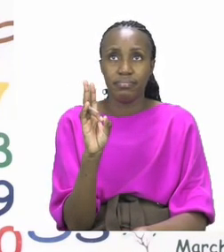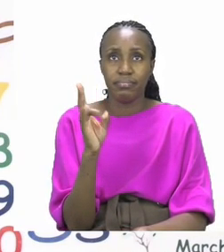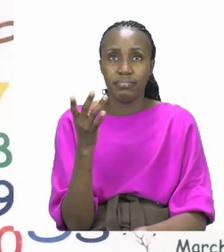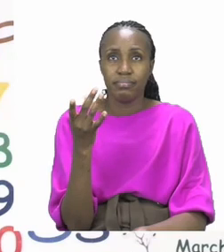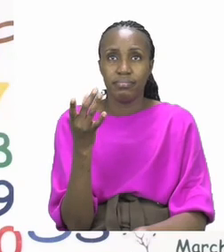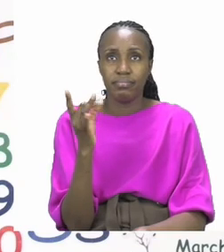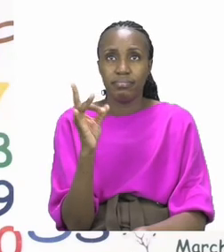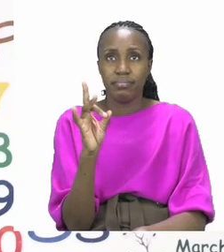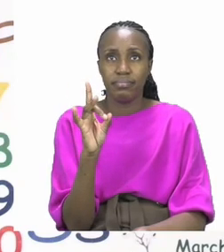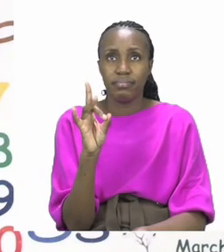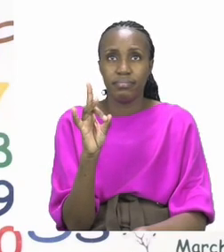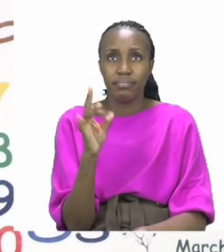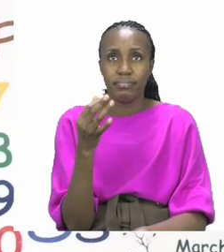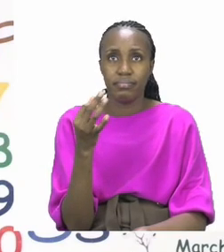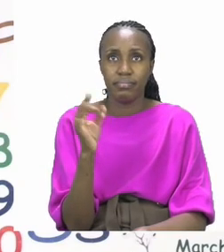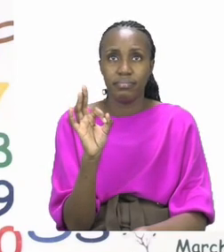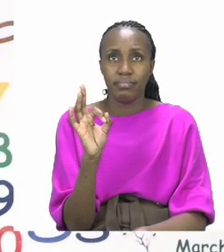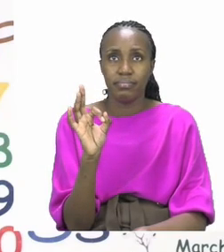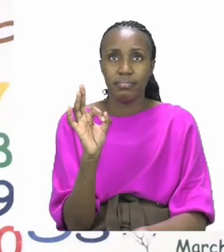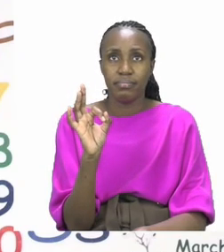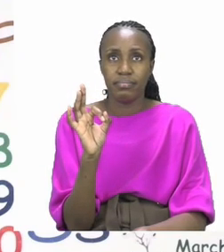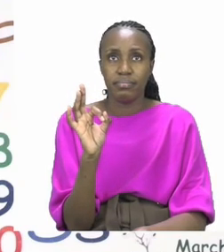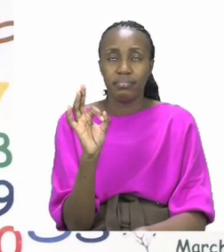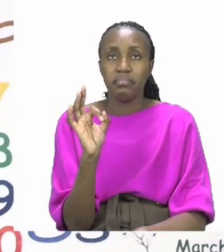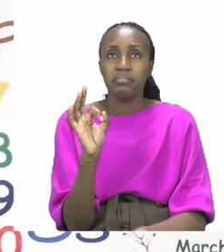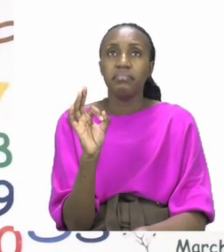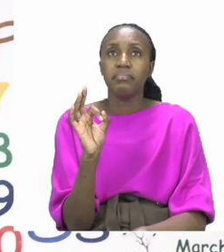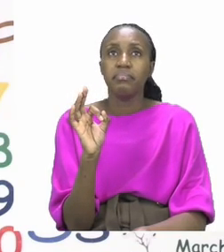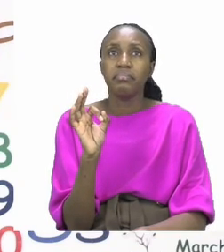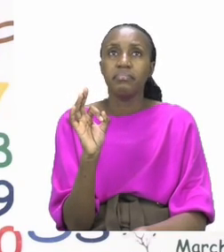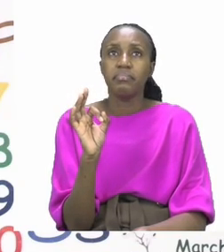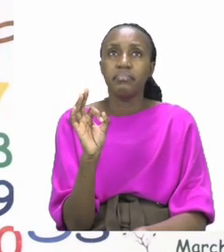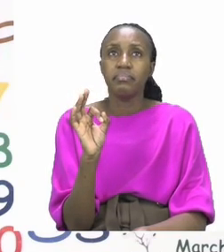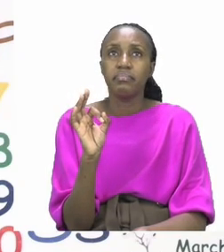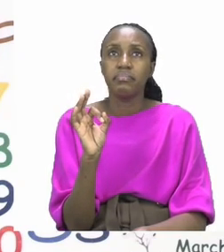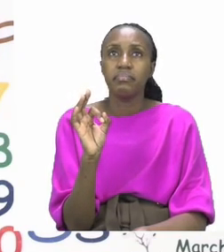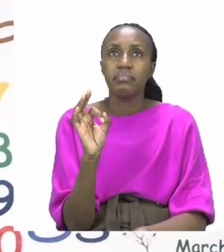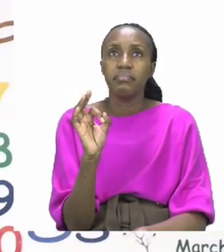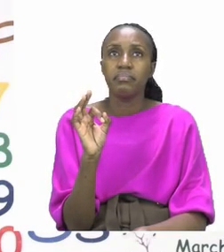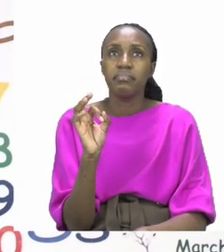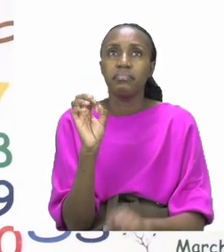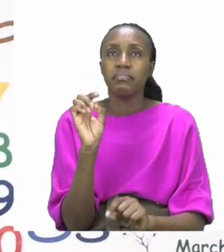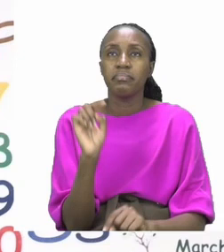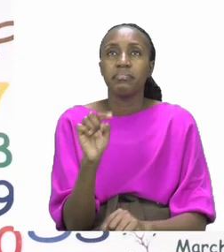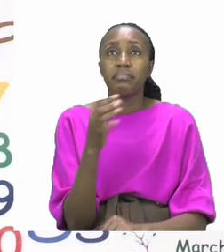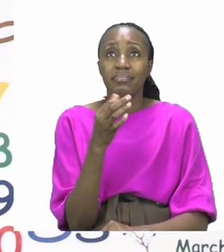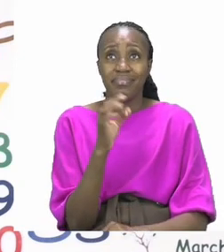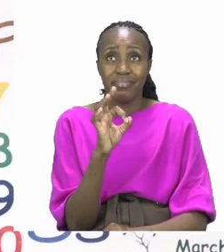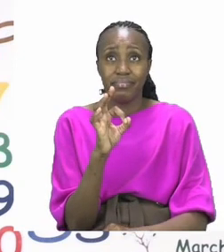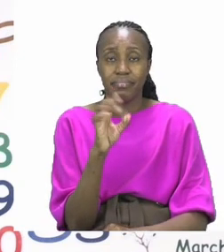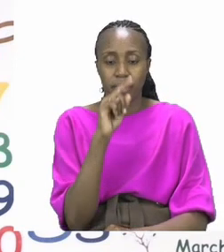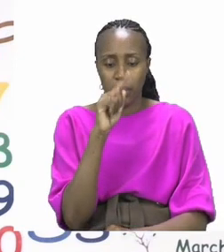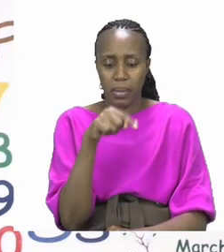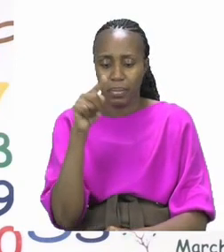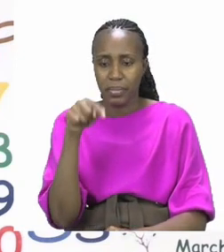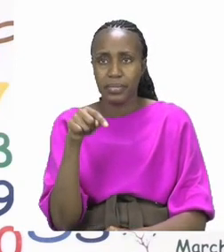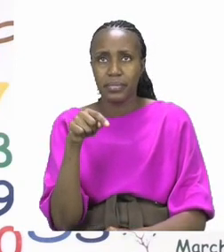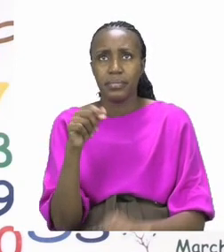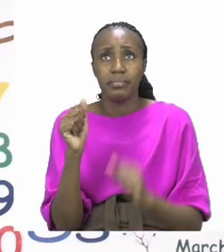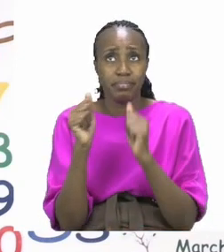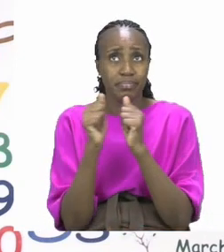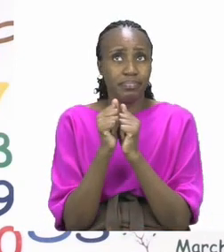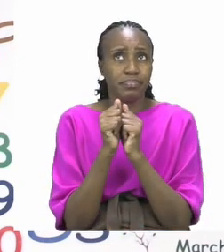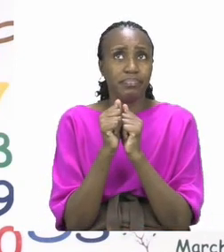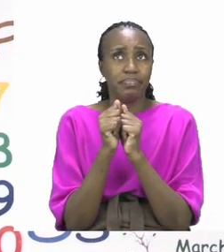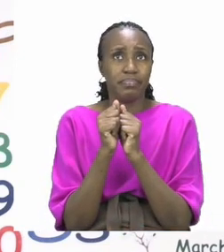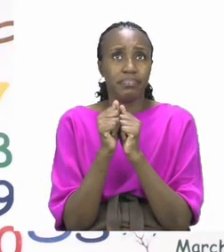7, 8, 9. So now that we have 9 sticks, we can count on from the